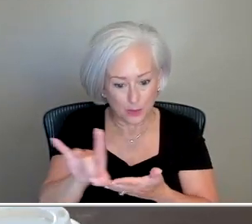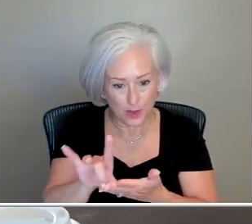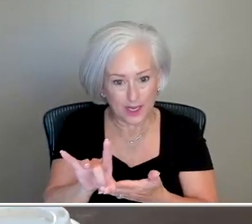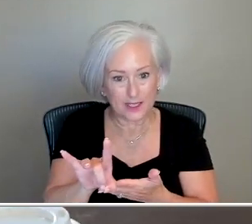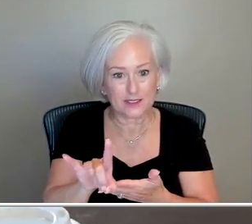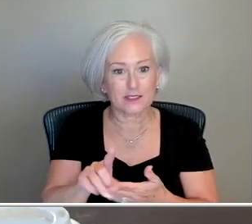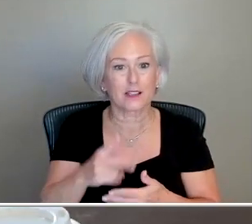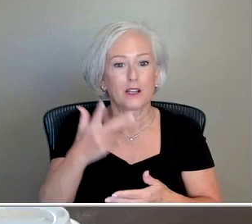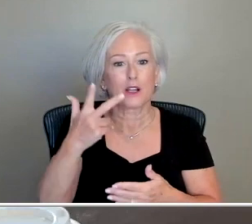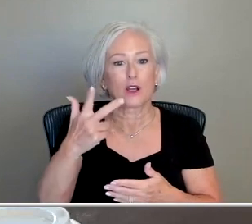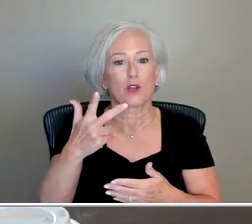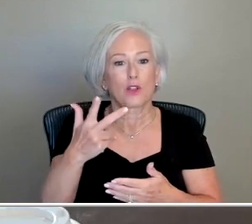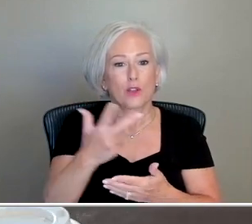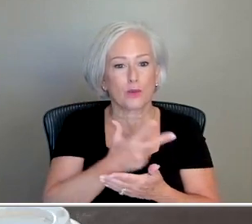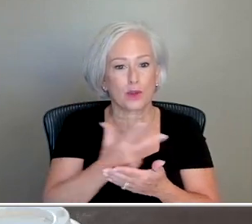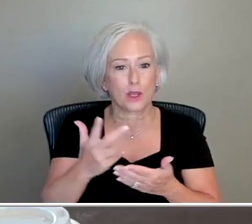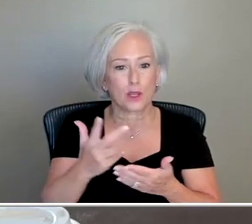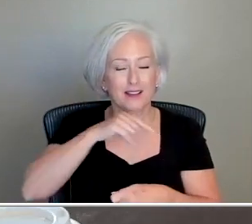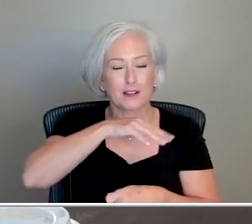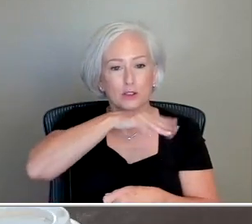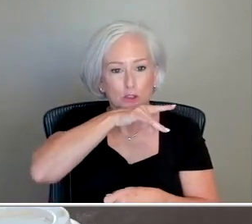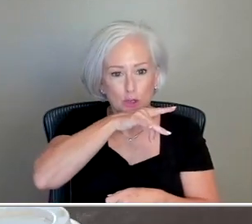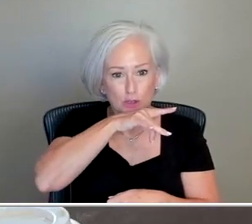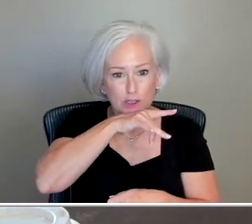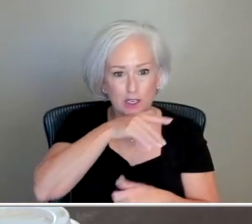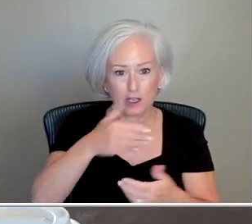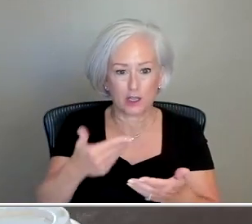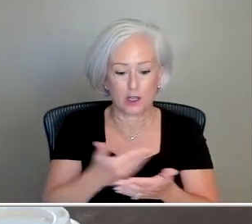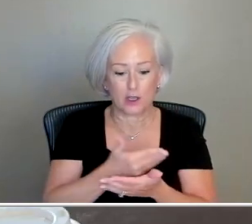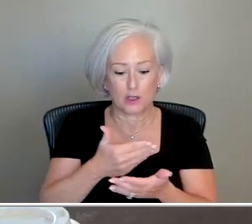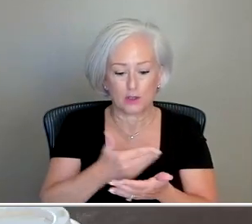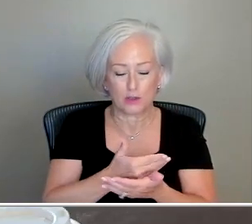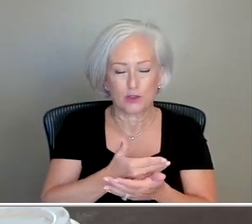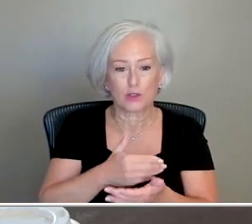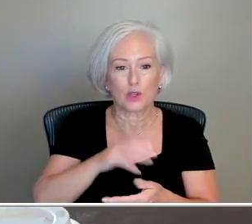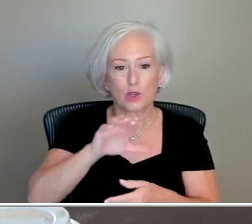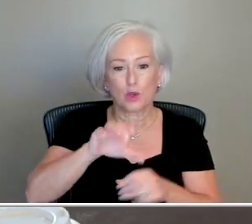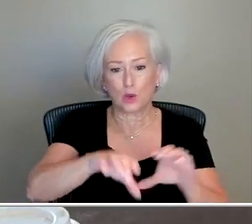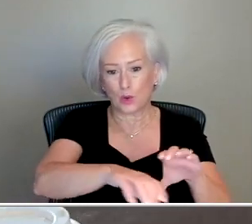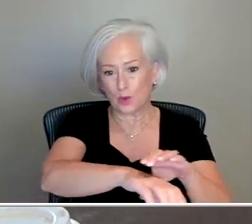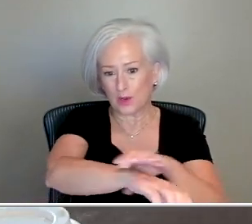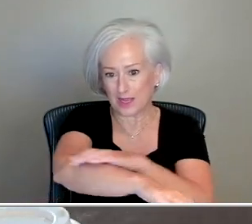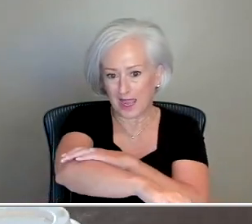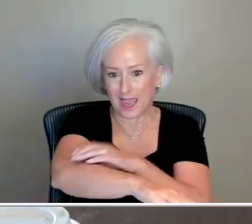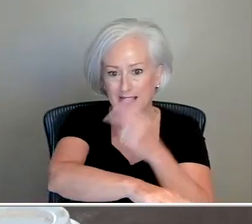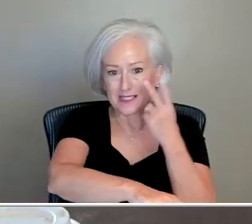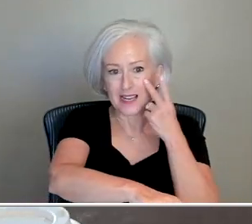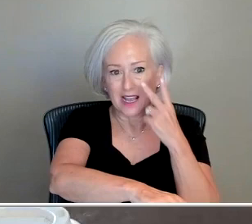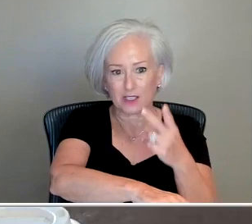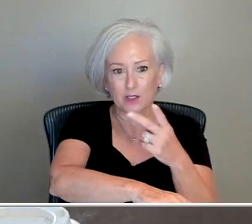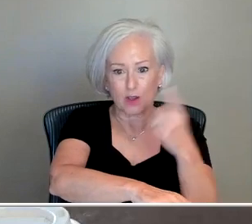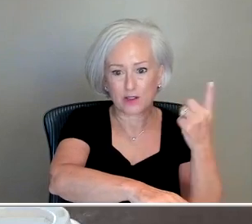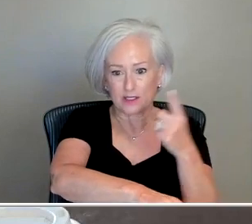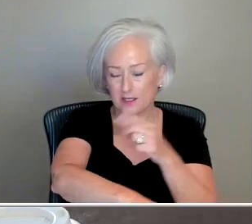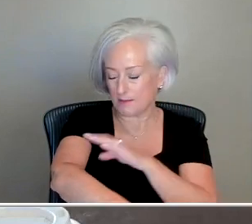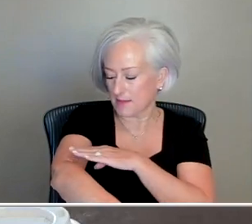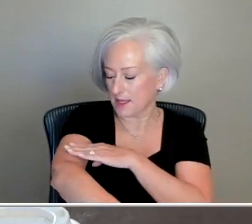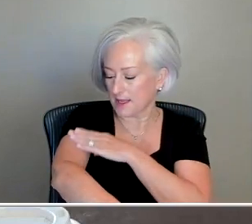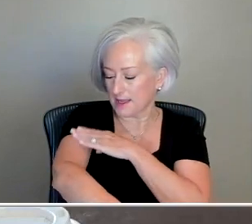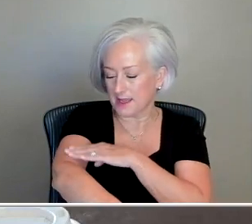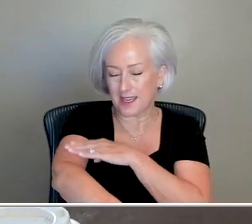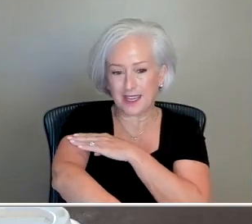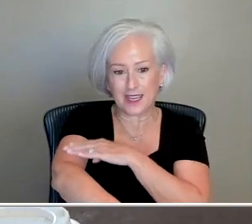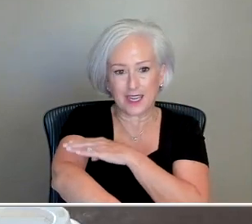dirty. And when the new cast was put on, I saw something right in here where you see my scar. I saw something